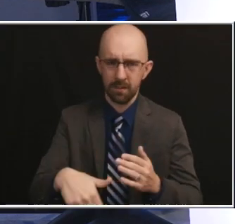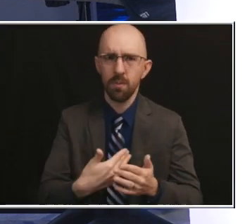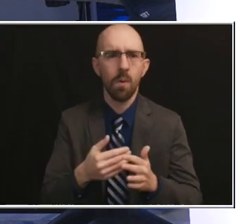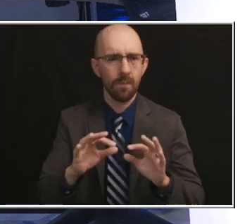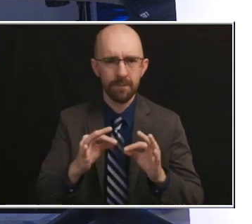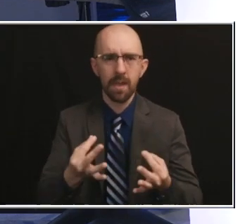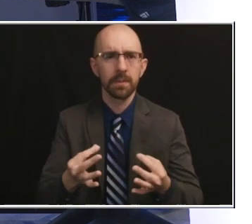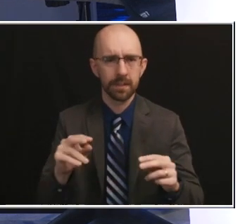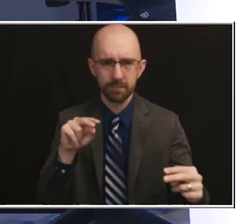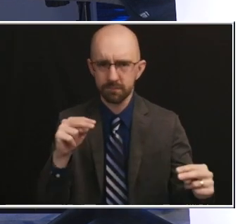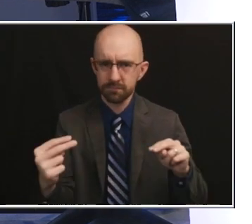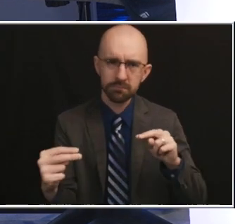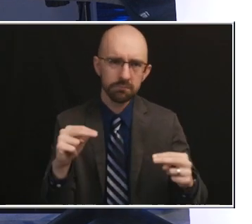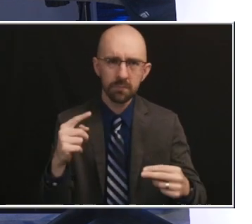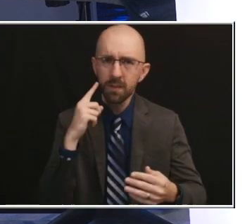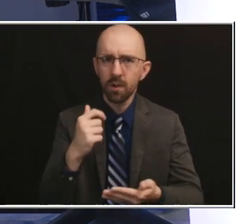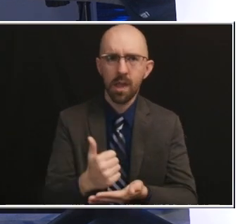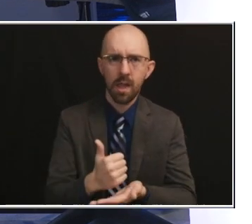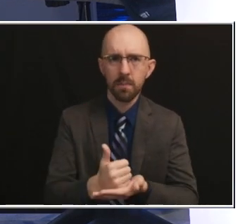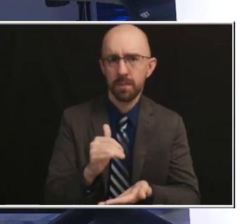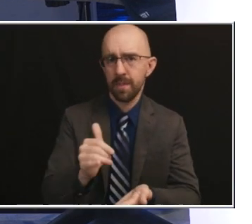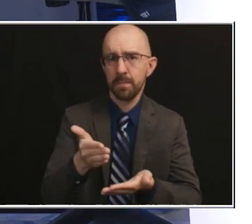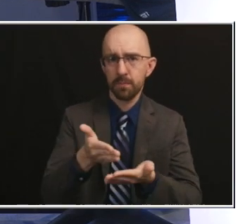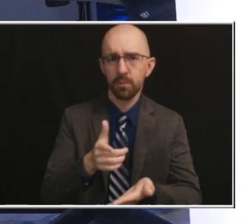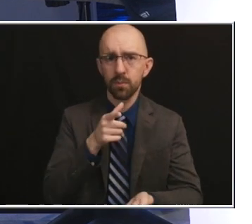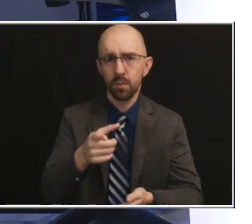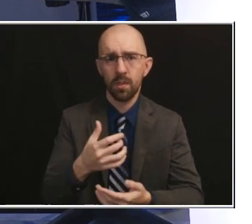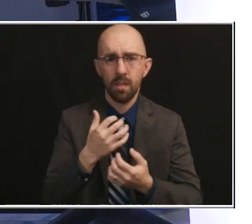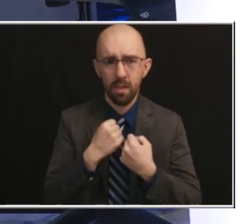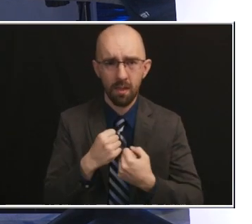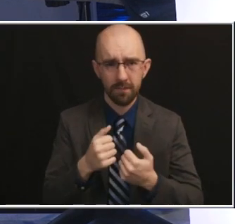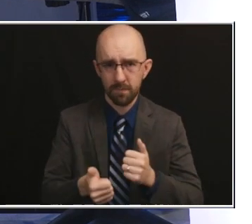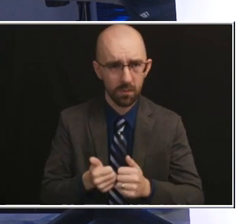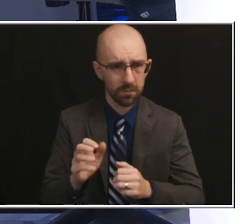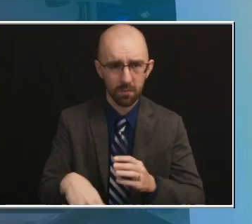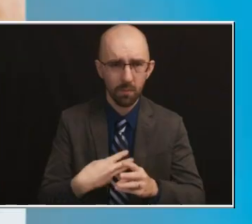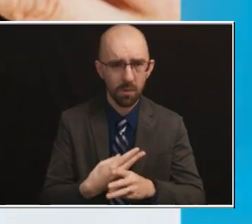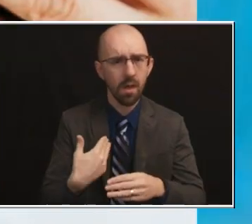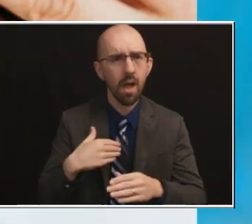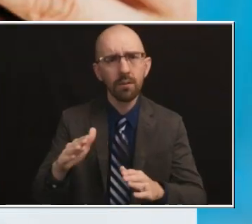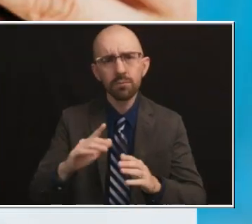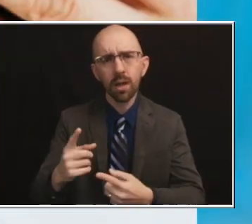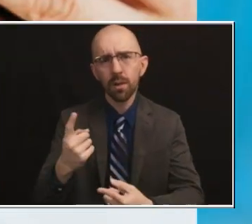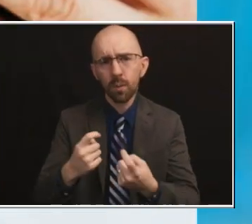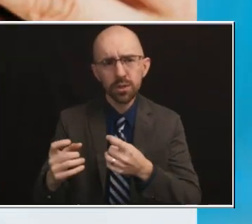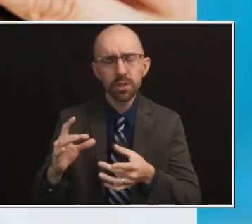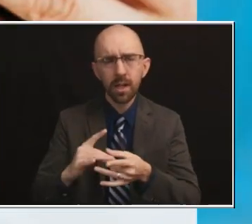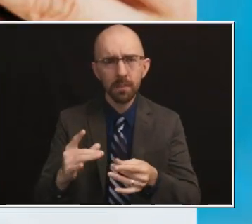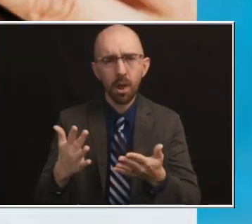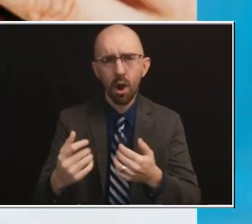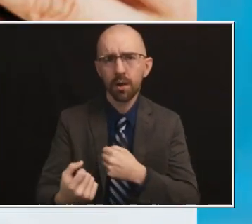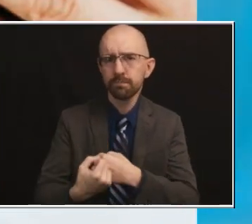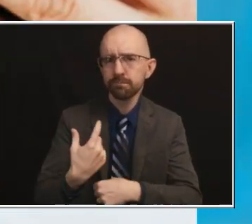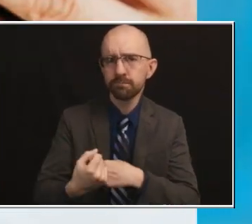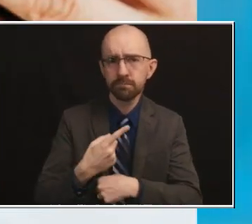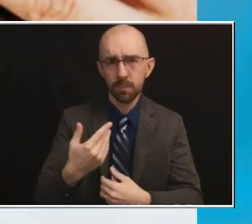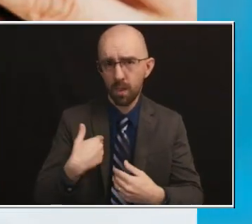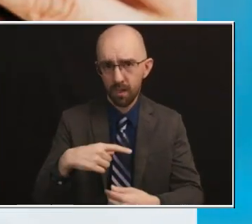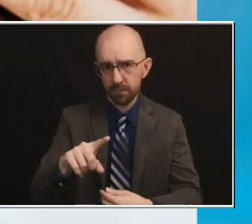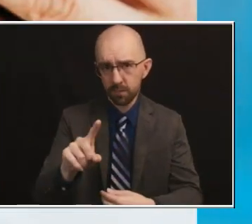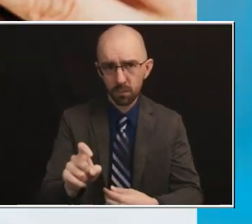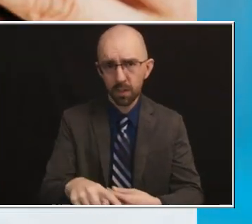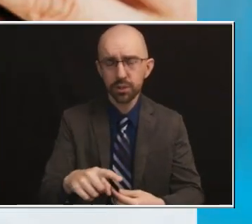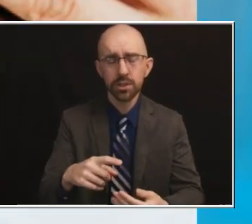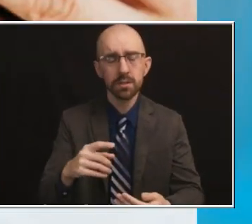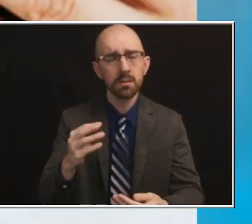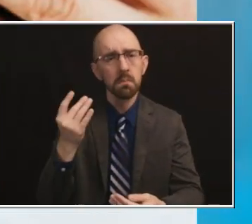help for the person they love most in the world. We have some great questions and comments already coming in, so if you have a question or a comment